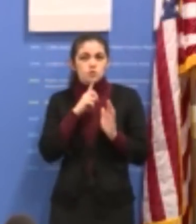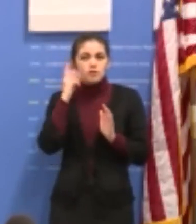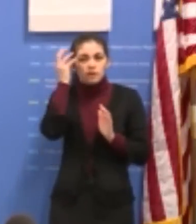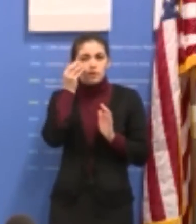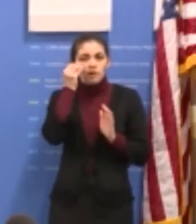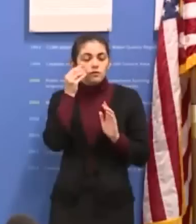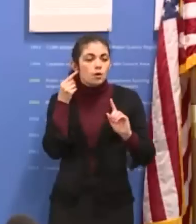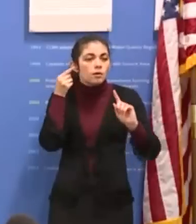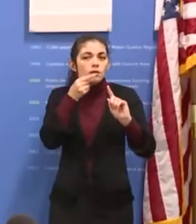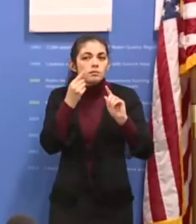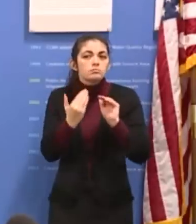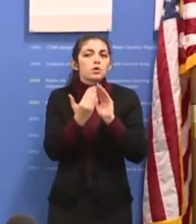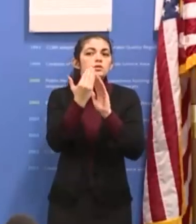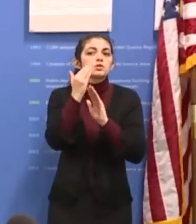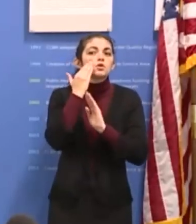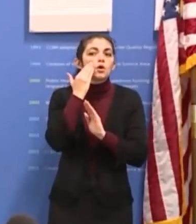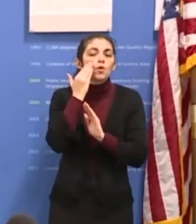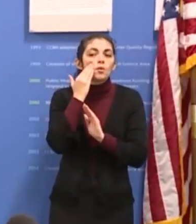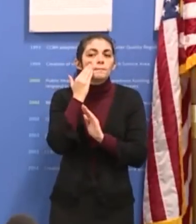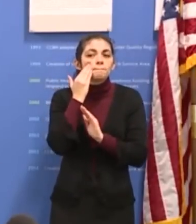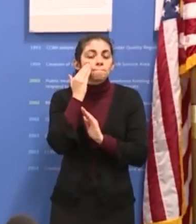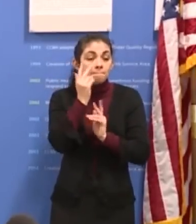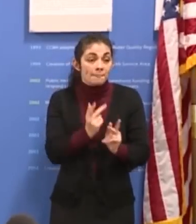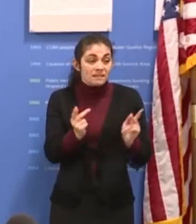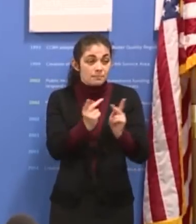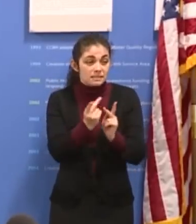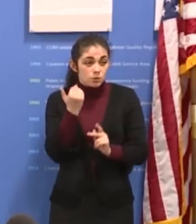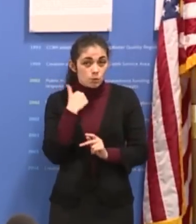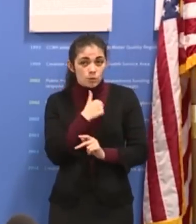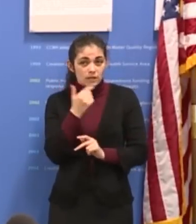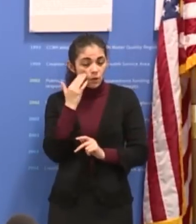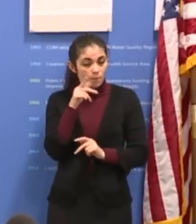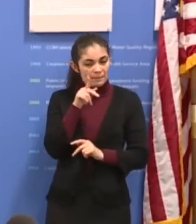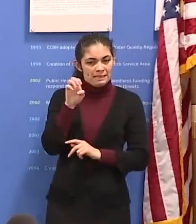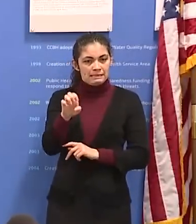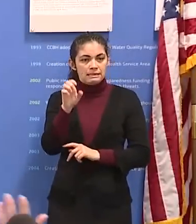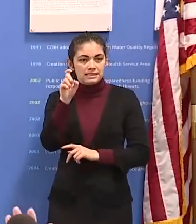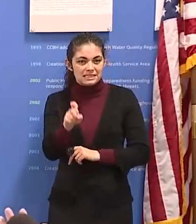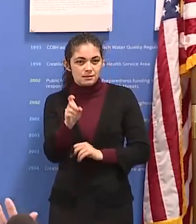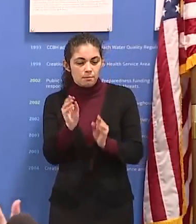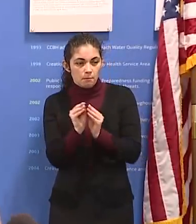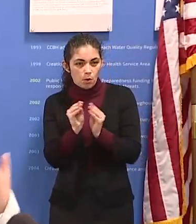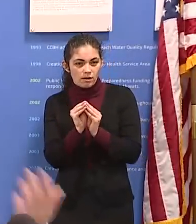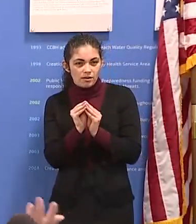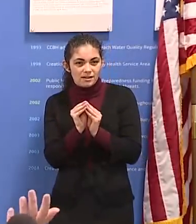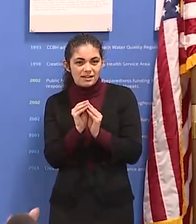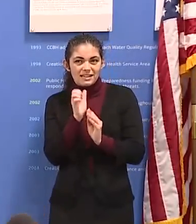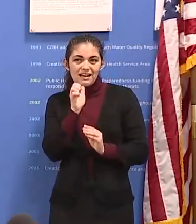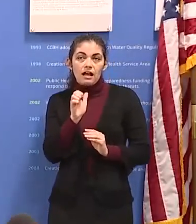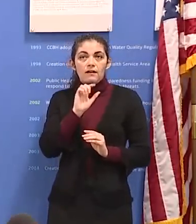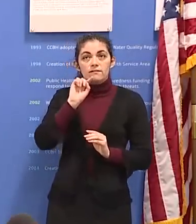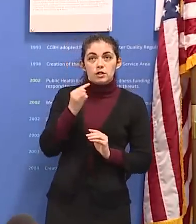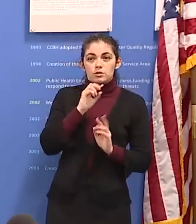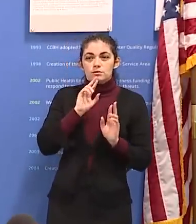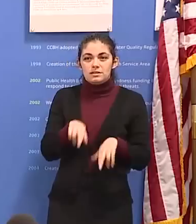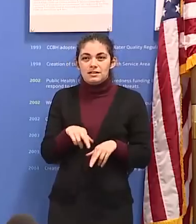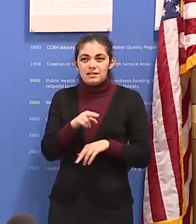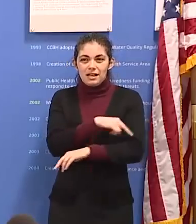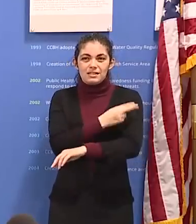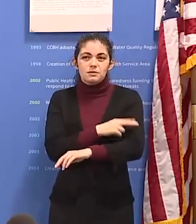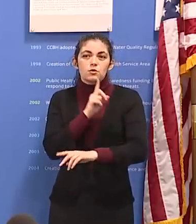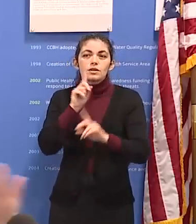and intentional approach to that to ensure that places where we identify PPE needs that might not be first, the hospitals are